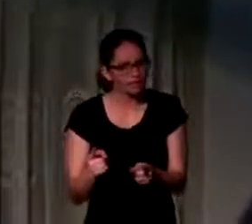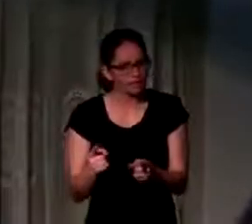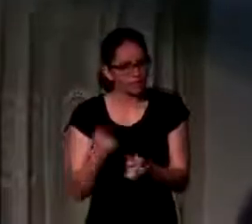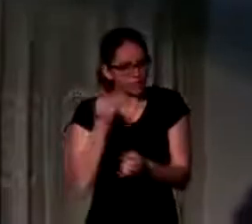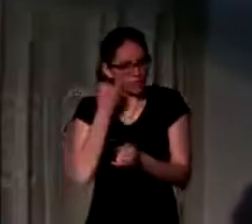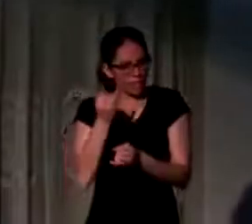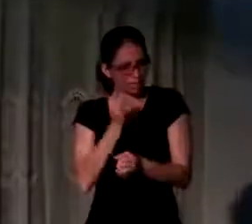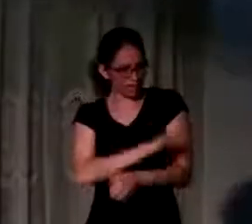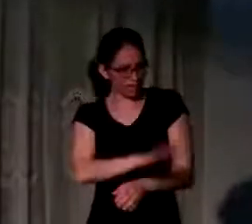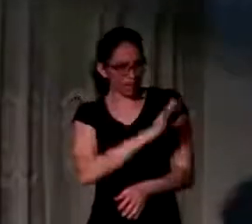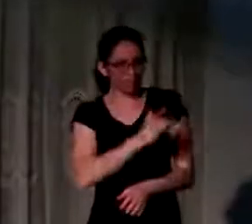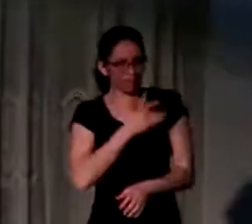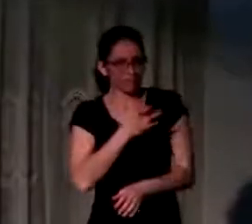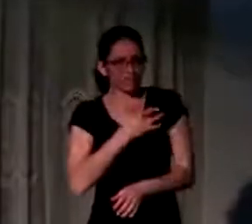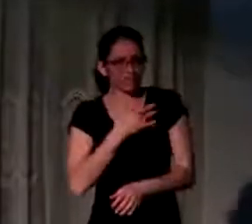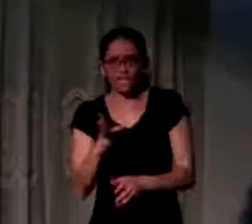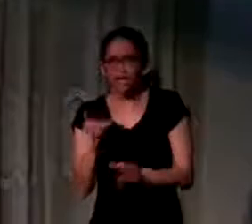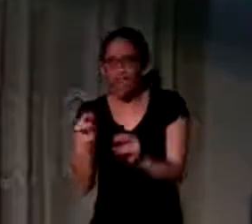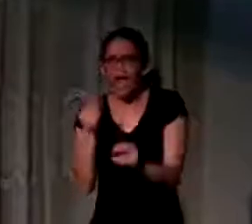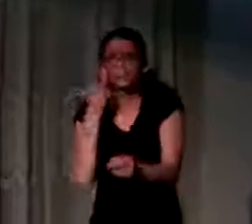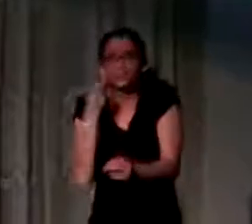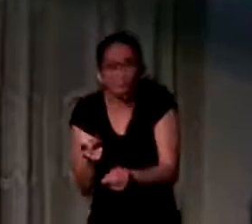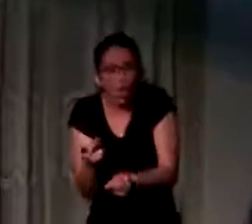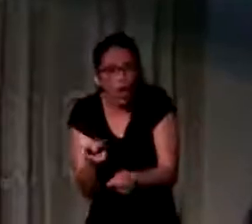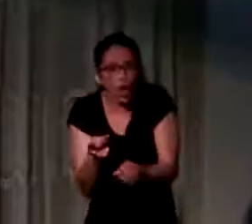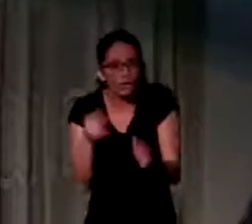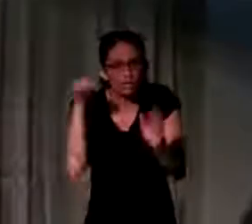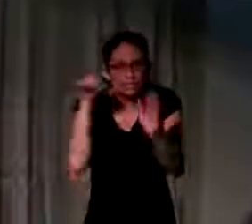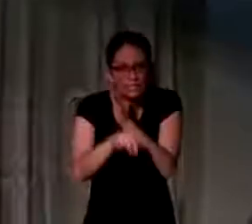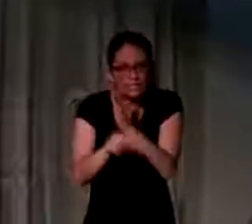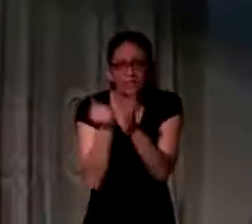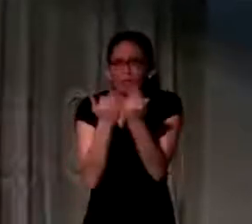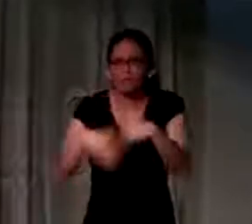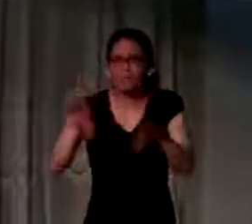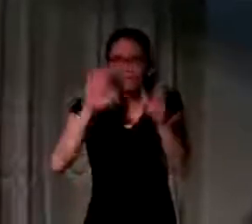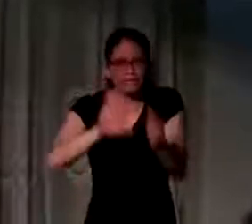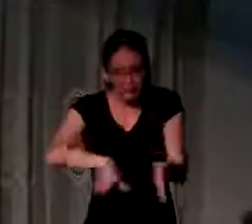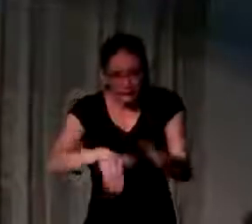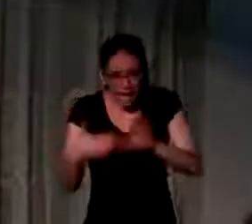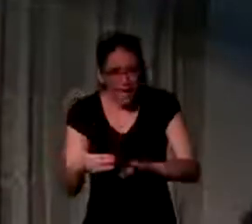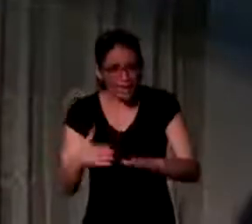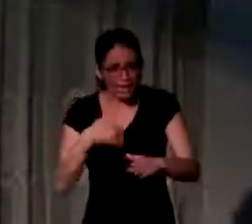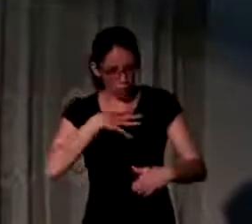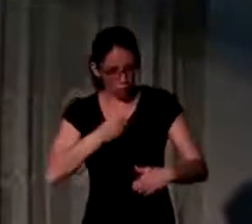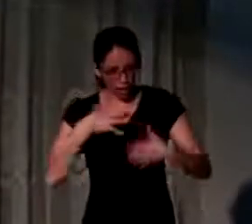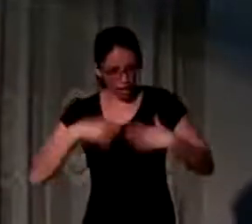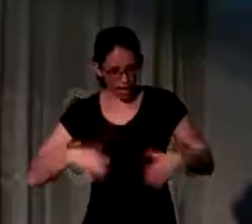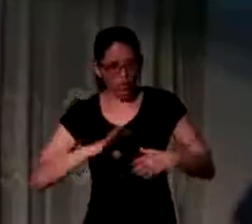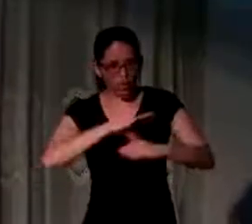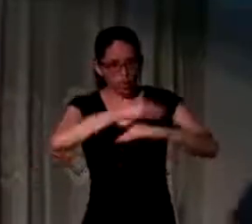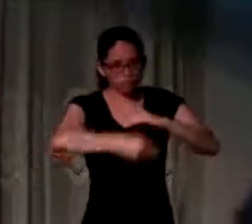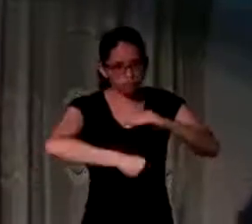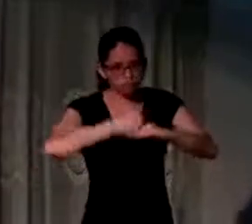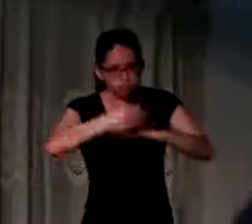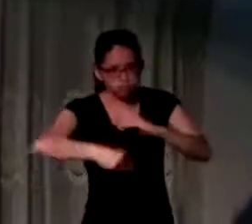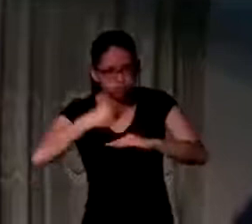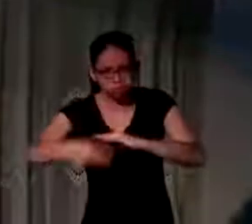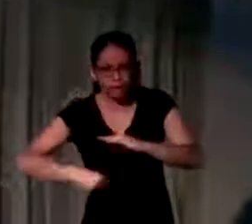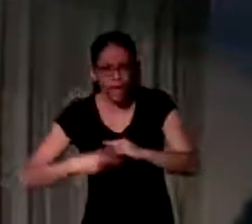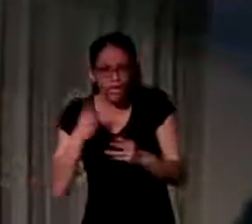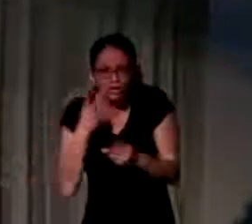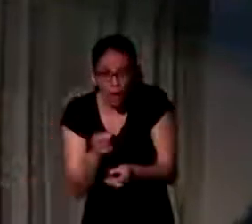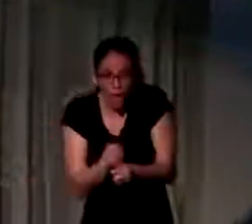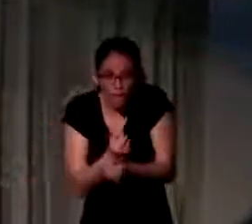impossible. I saw him dead. I saw them wrap the linen around his head with the suffocating ointments that they put on the